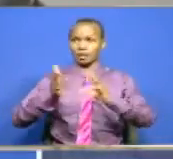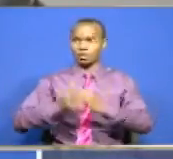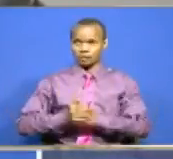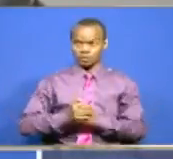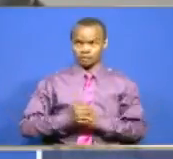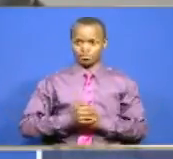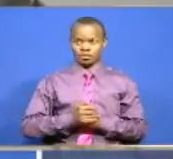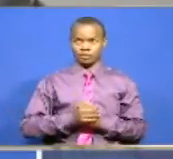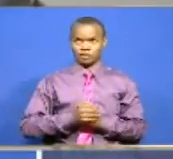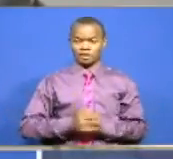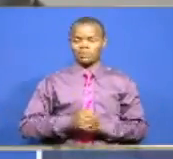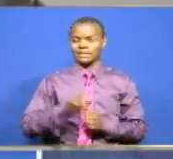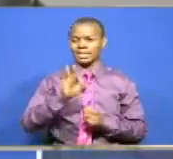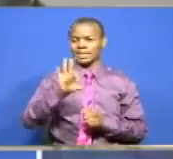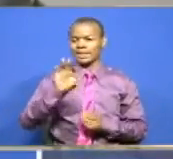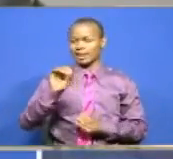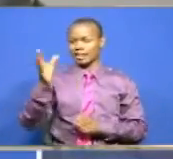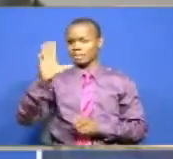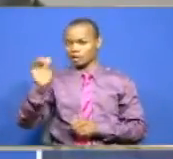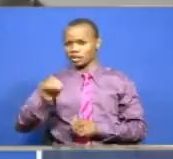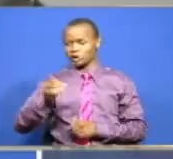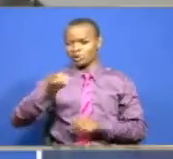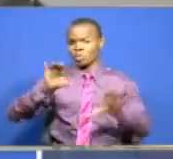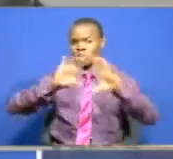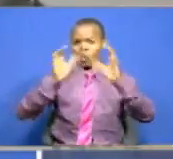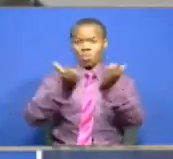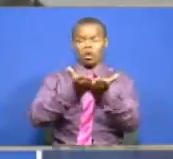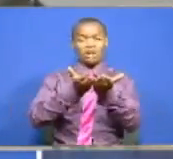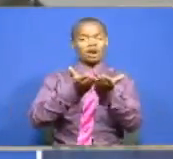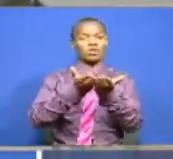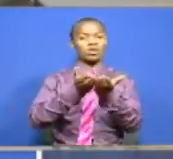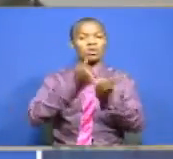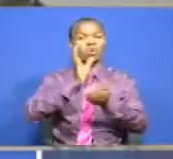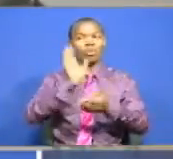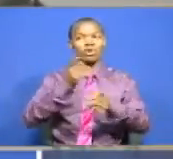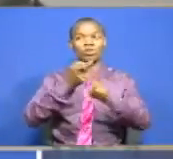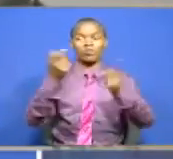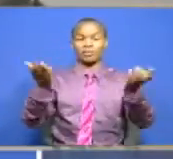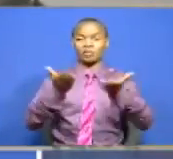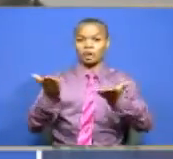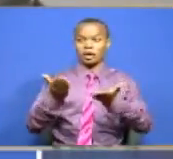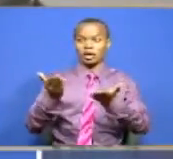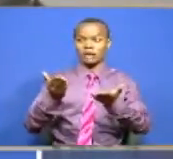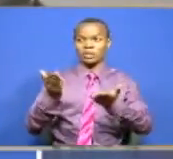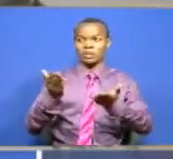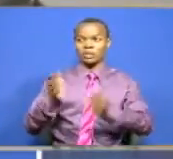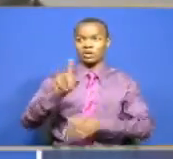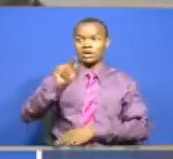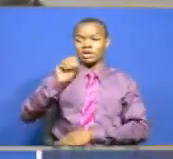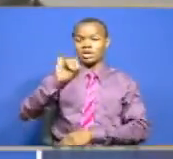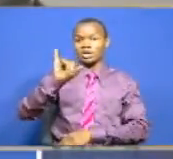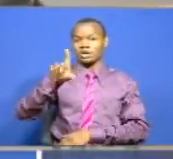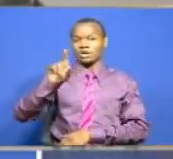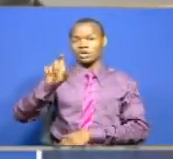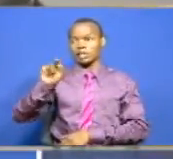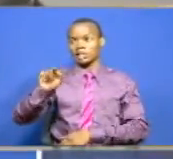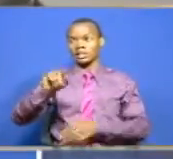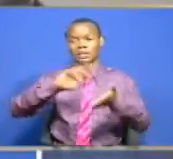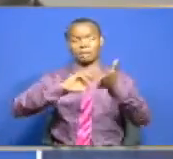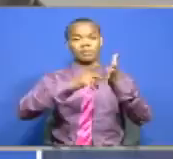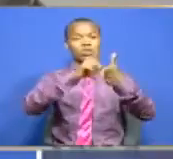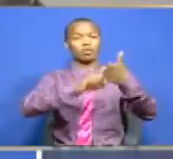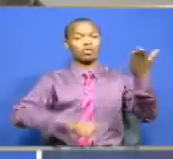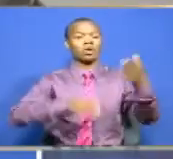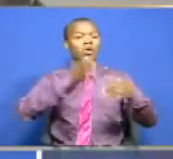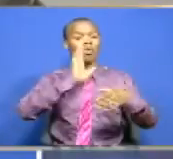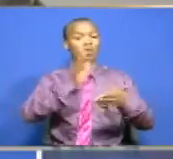Interestingly, about 30% of the world's water is literally flushed down the toilet. A lot of the world's water is